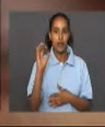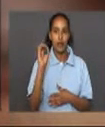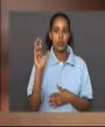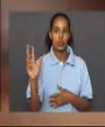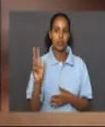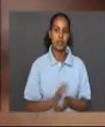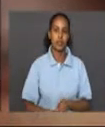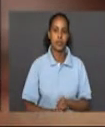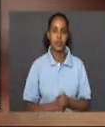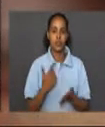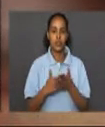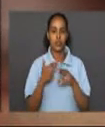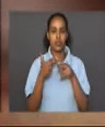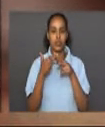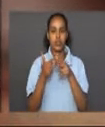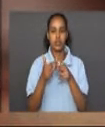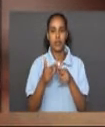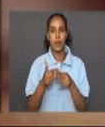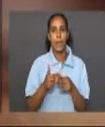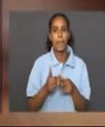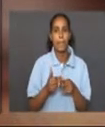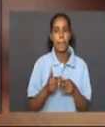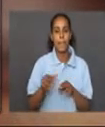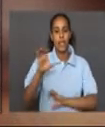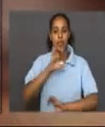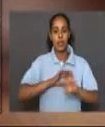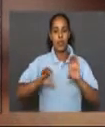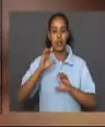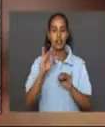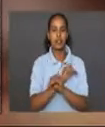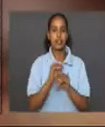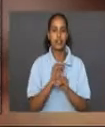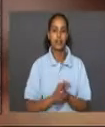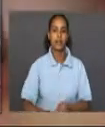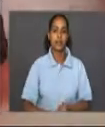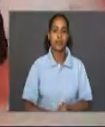1902. It is now a mainstay in the chemical industry.